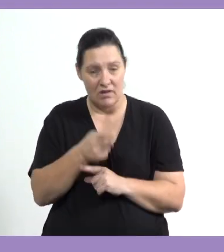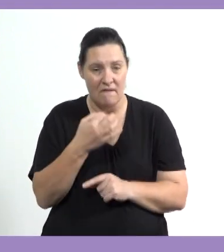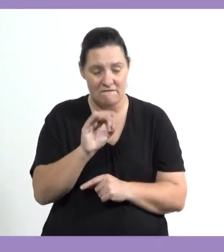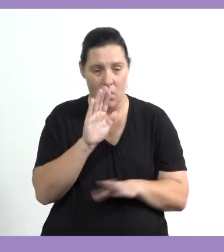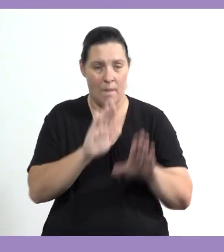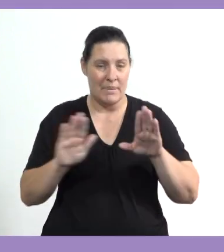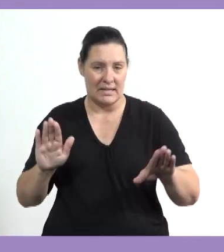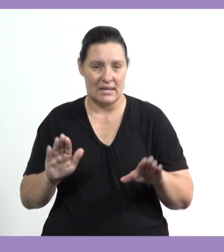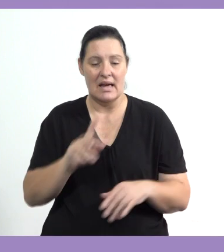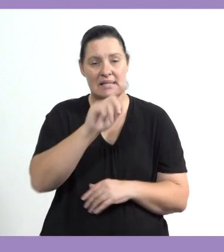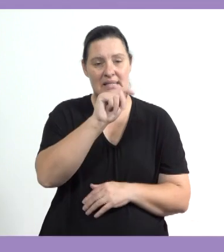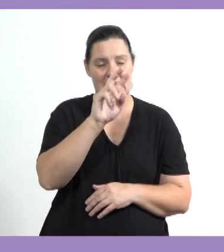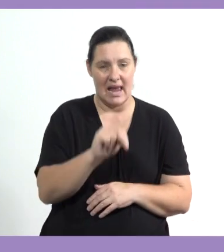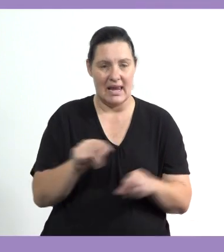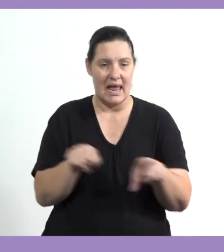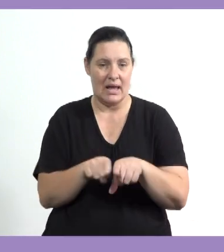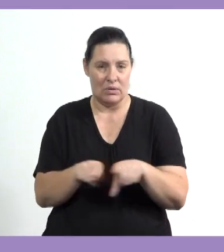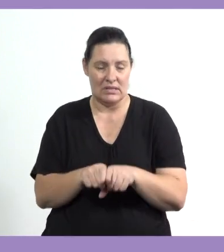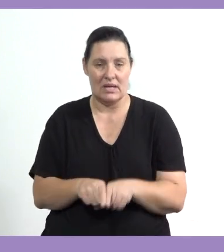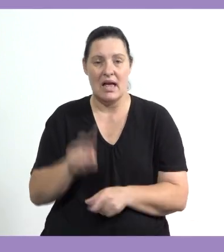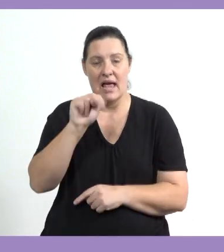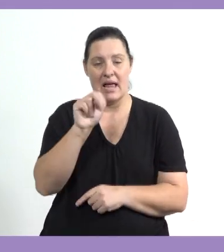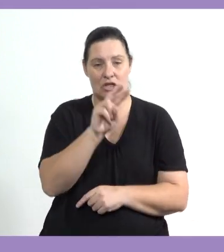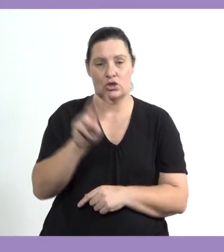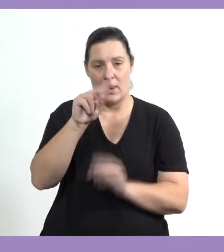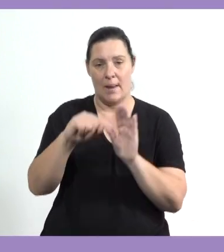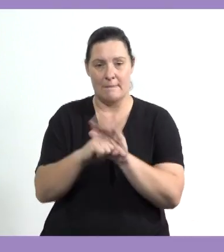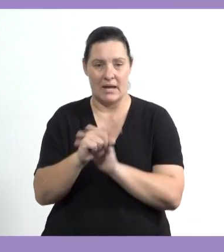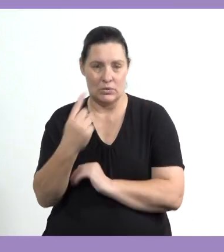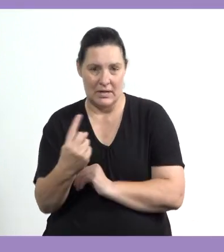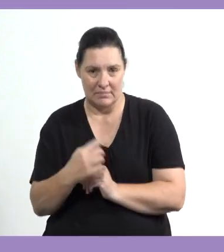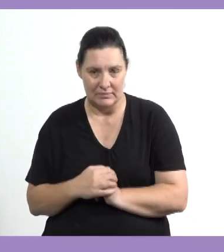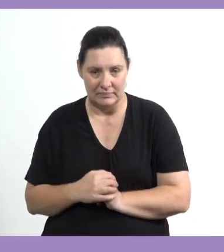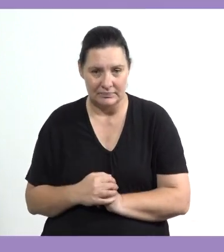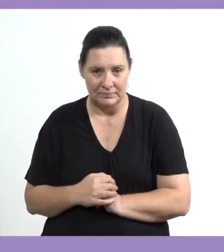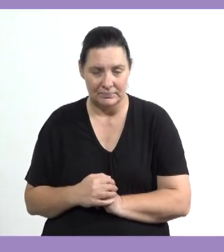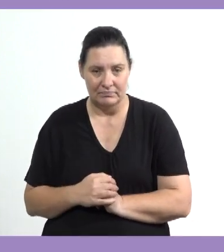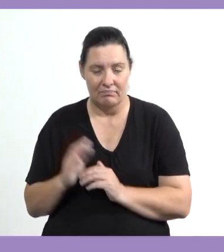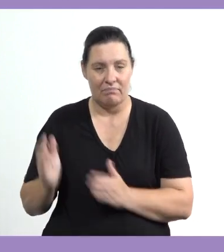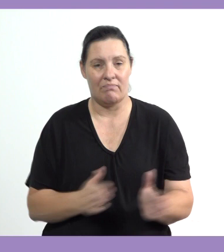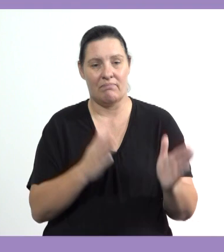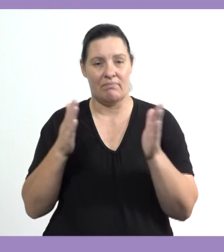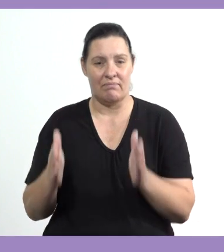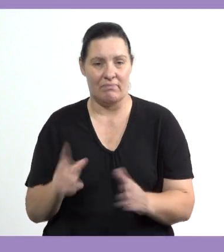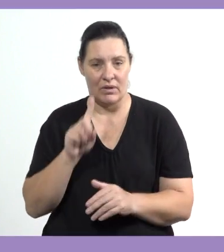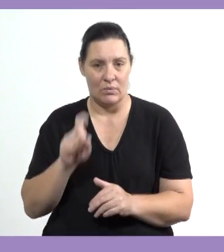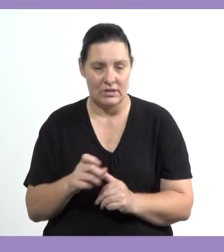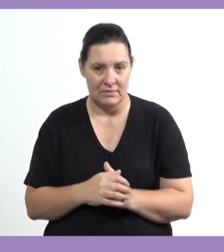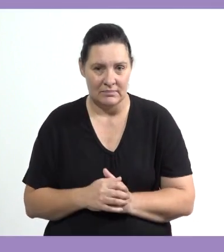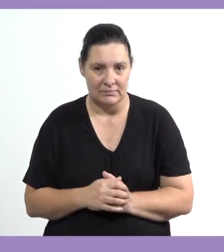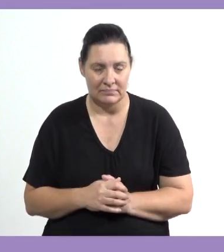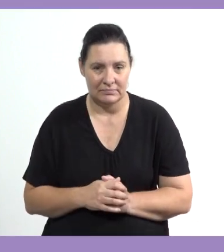equation for this pattern is Tn is equals to n squared minus 1. Let's move on to the next